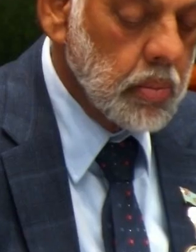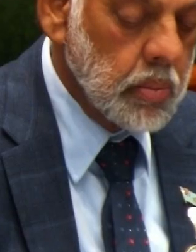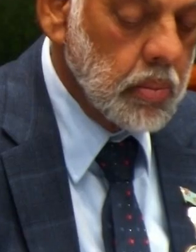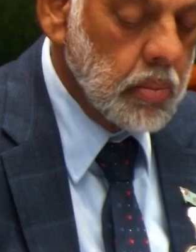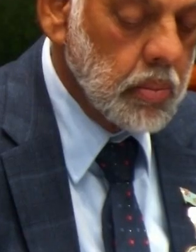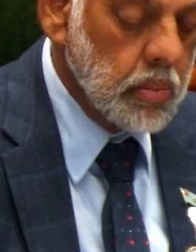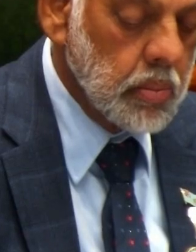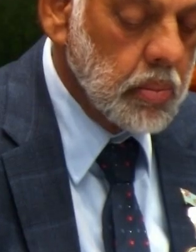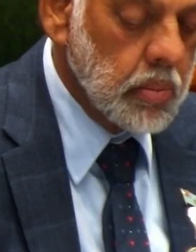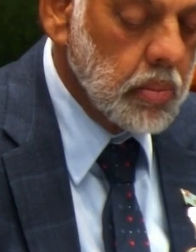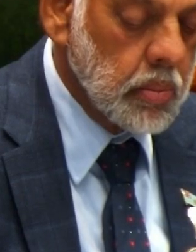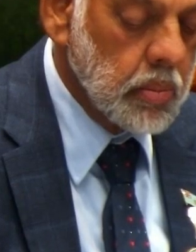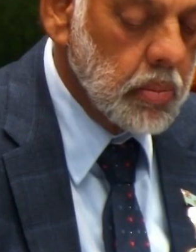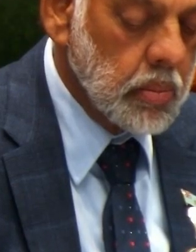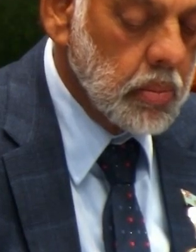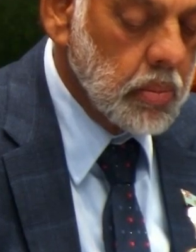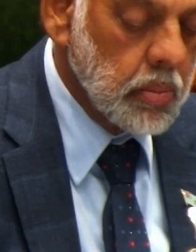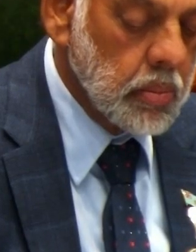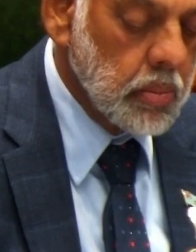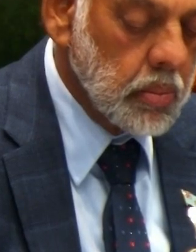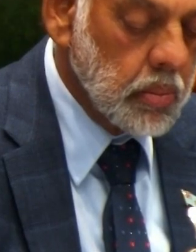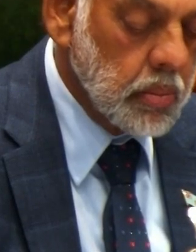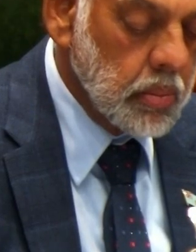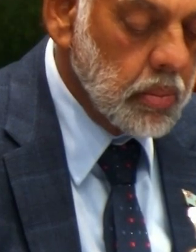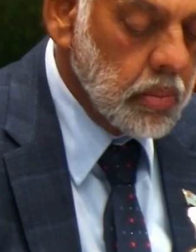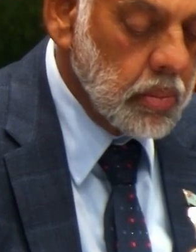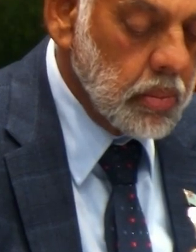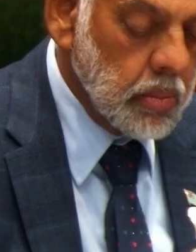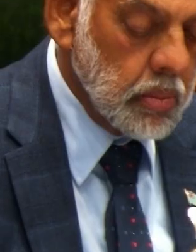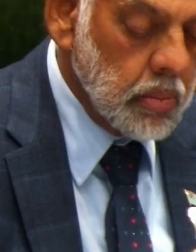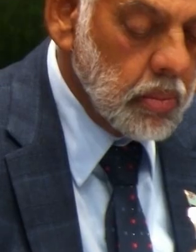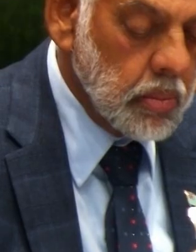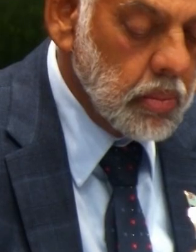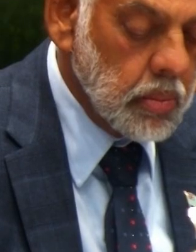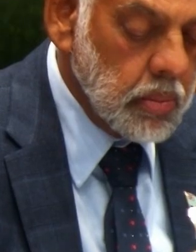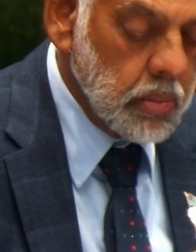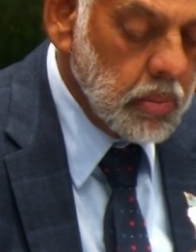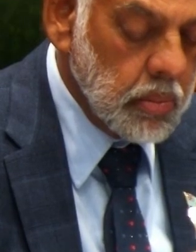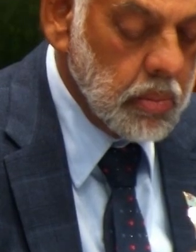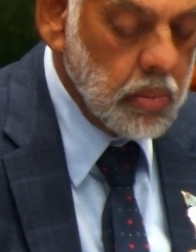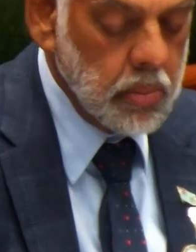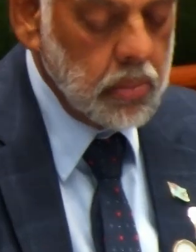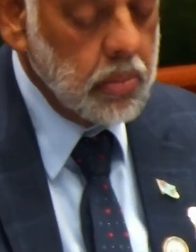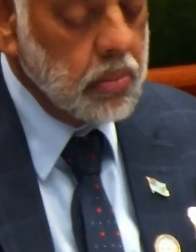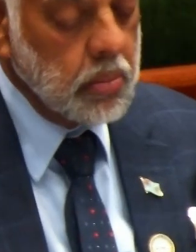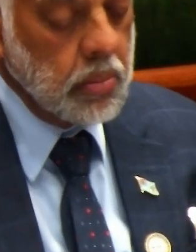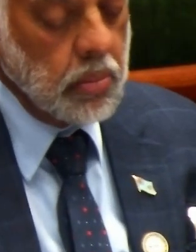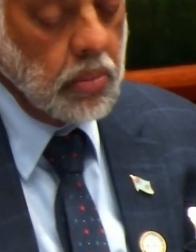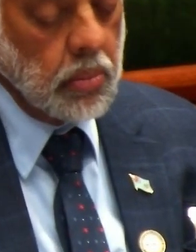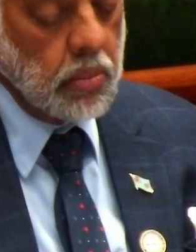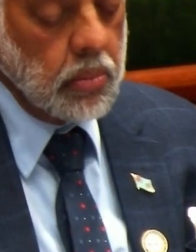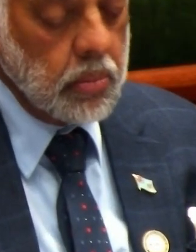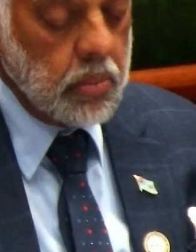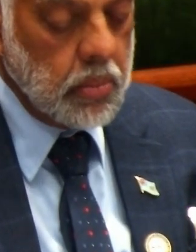Deputy Speaker, I would like to join Minister for Youth in congratulating our Fiji Bulikula team for qualifying for the IRL Rugby